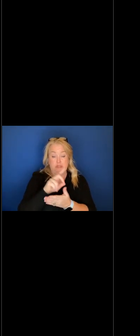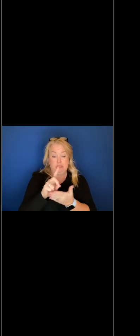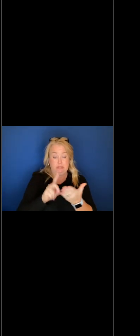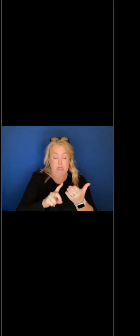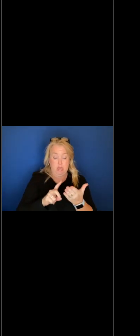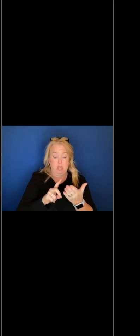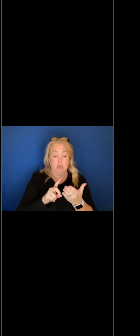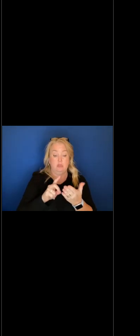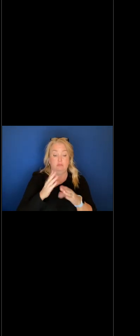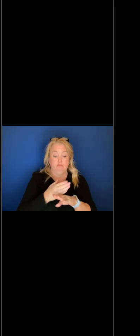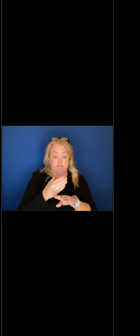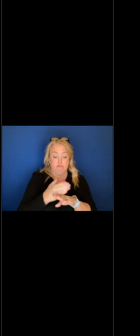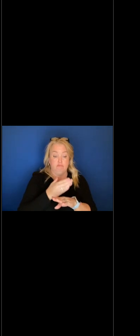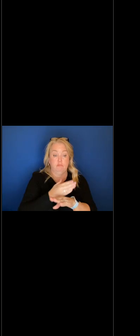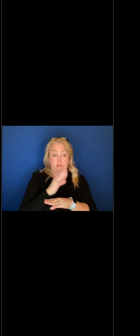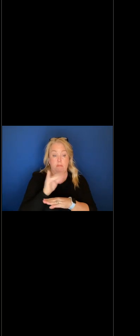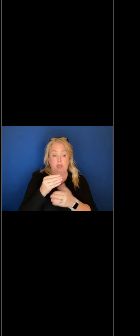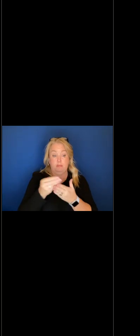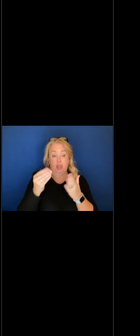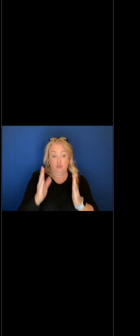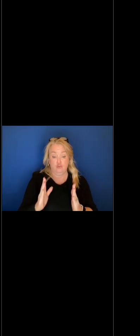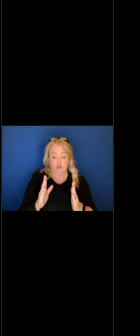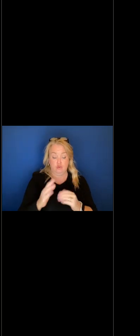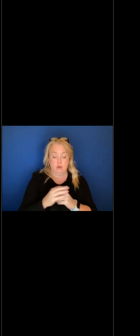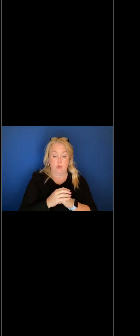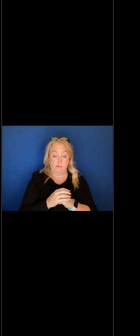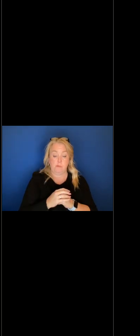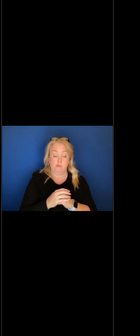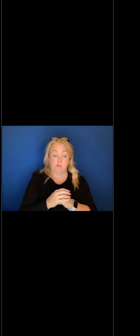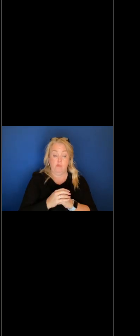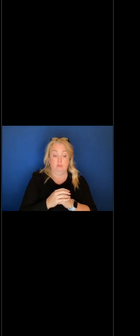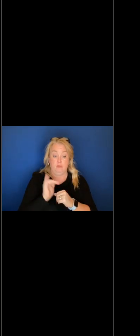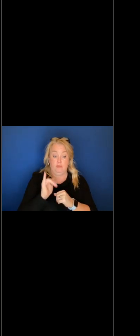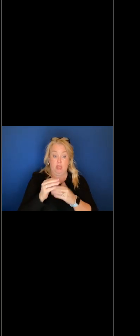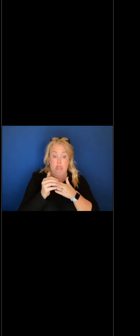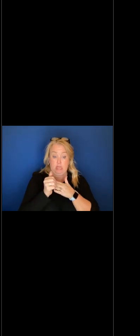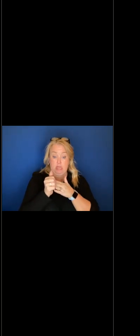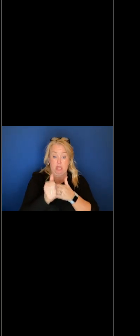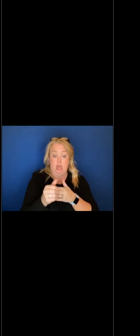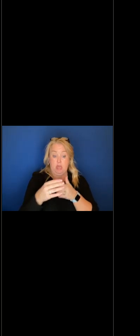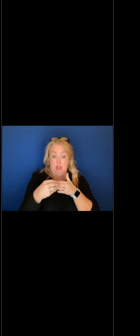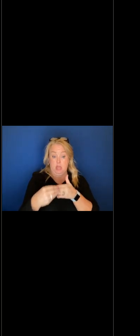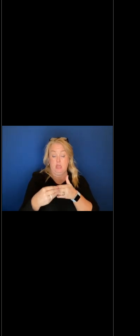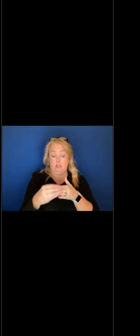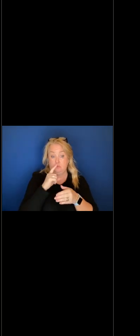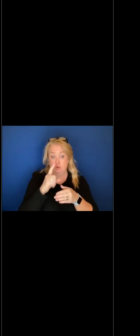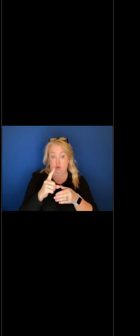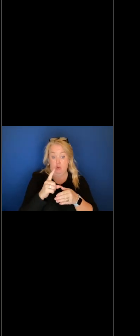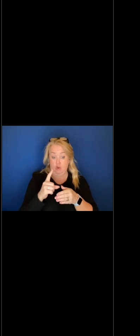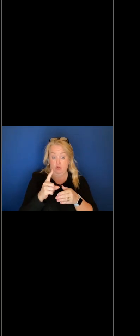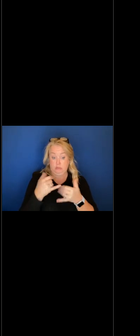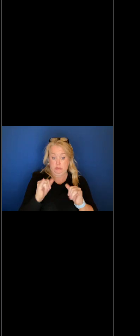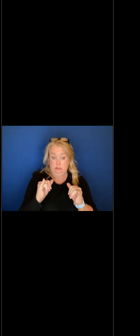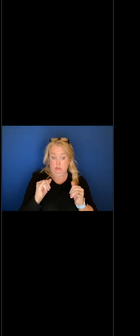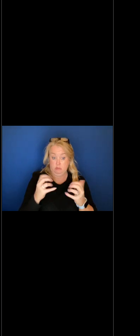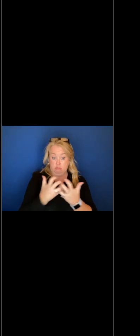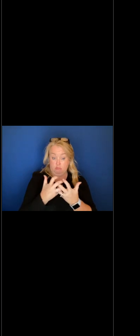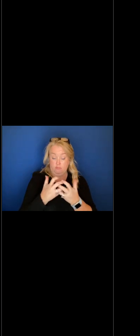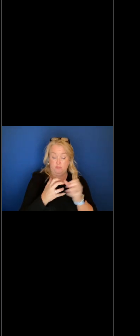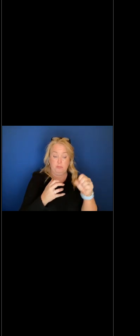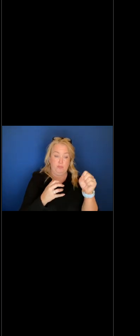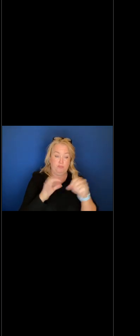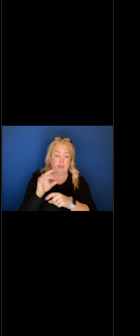and constructed by the buyer, are the guidelines applicable? Yes. The